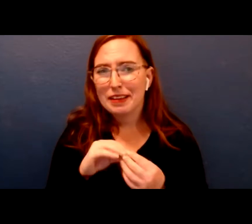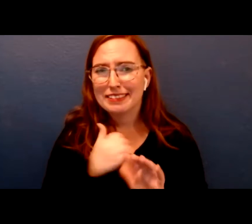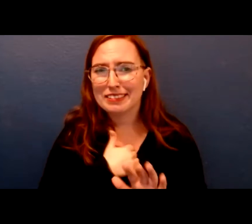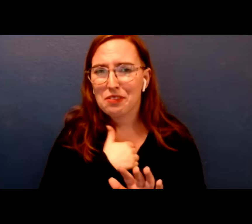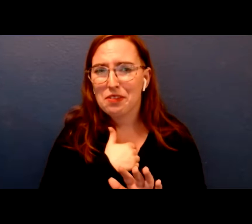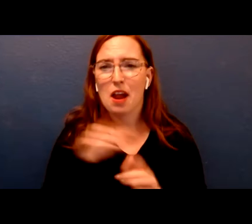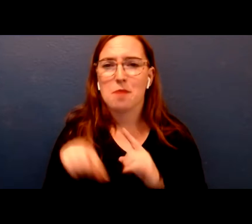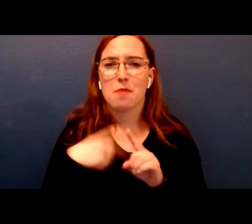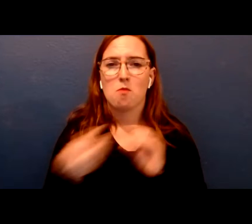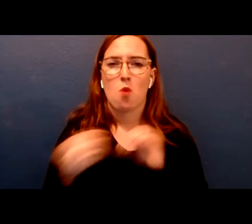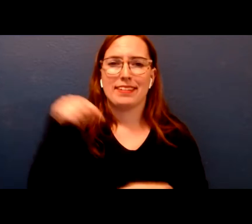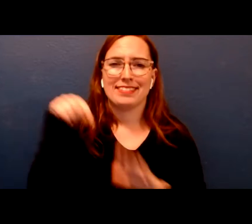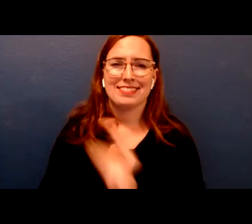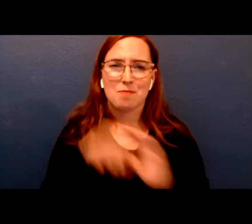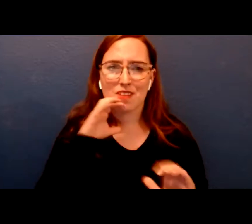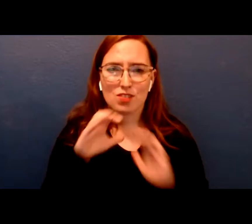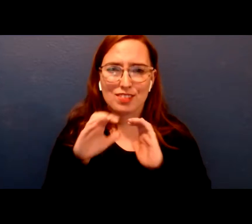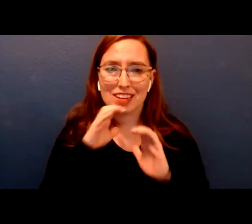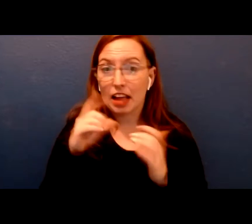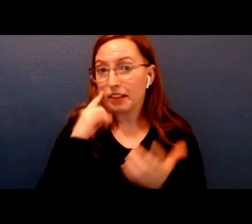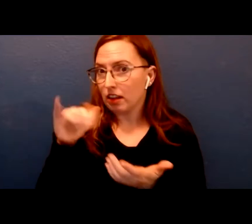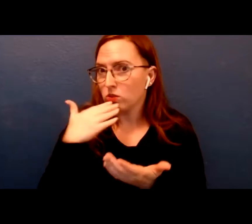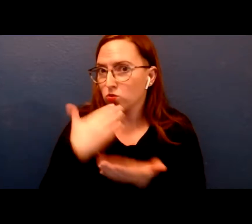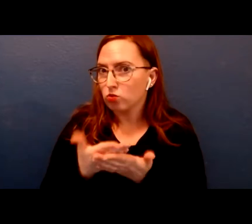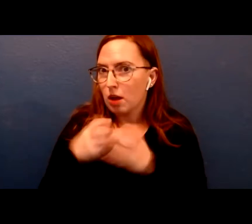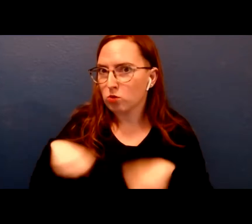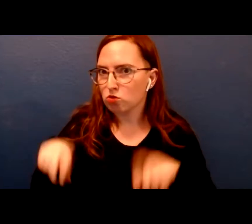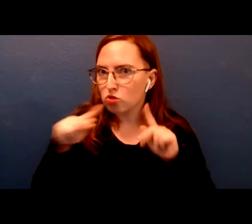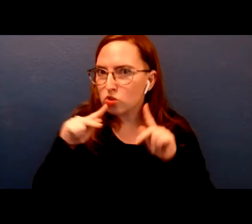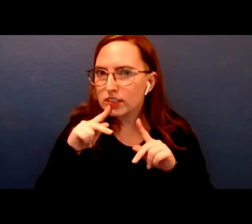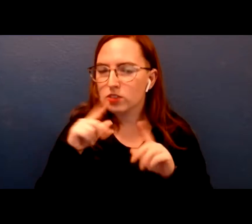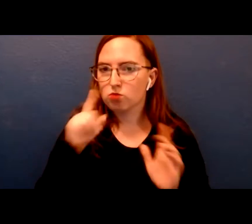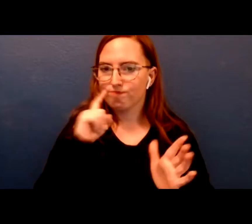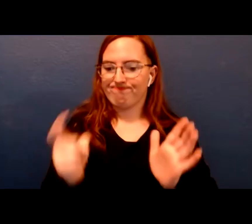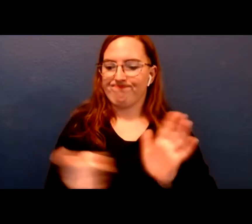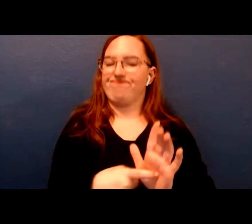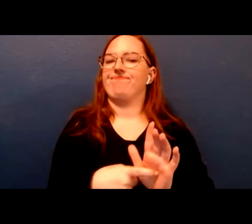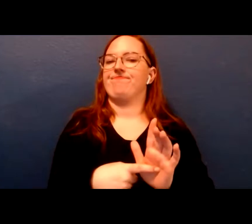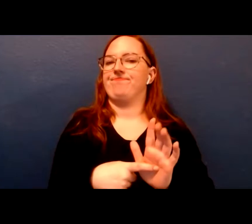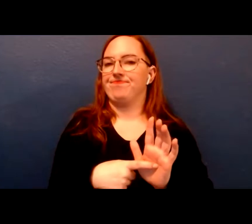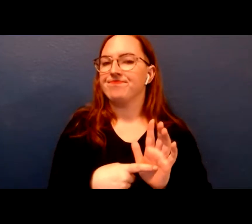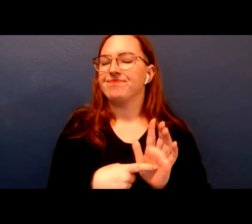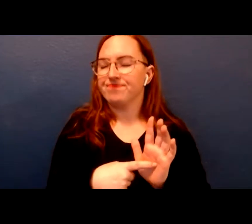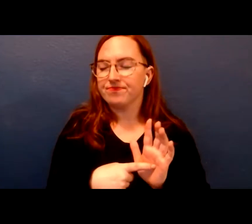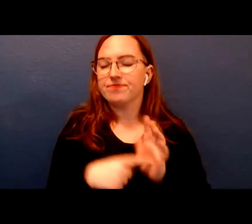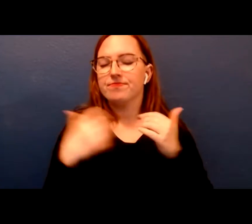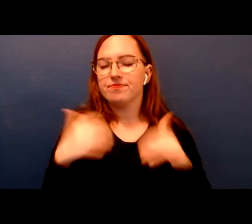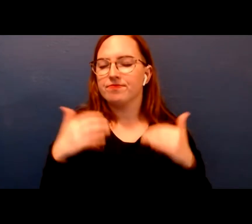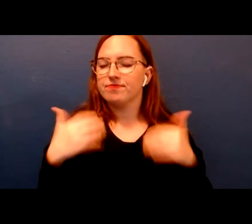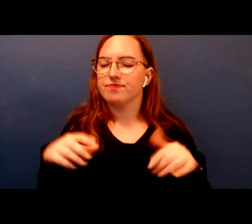deeper conversations. I think it's a good opportunity to just acknowledge the incredible